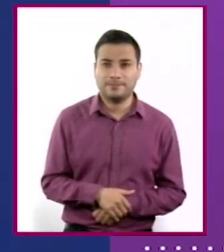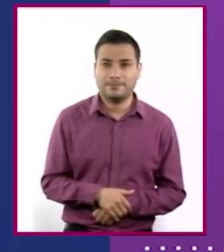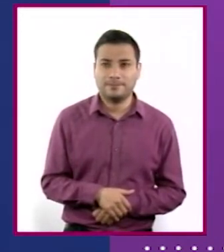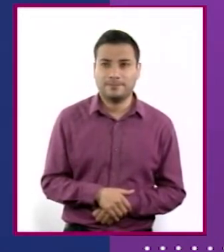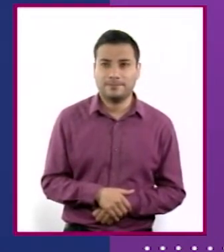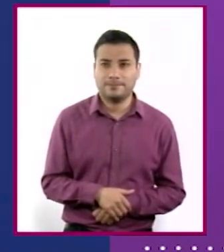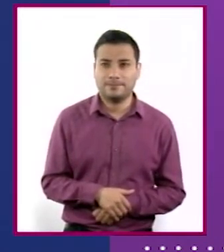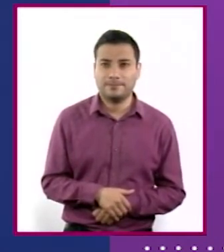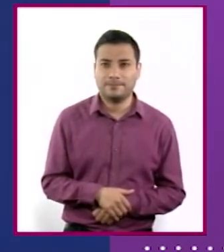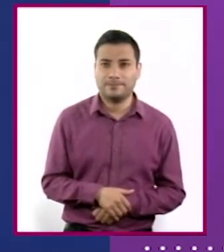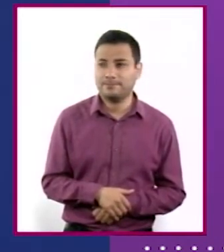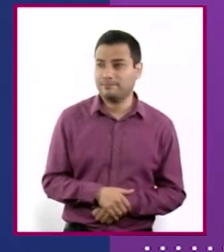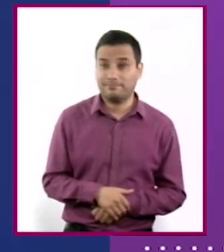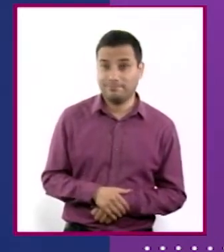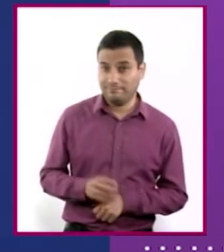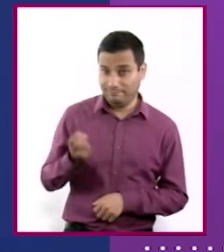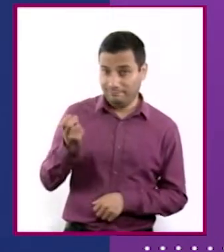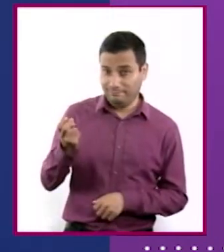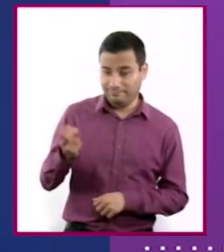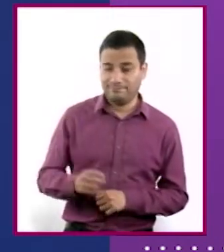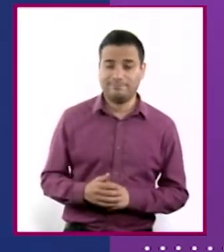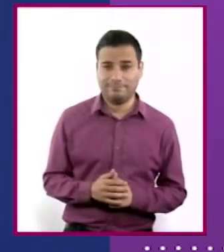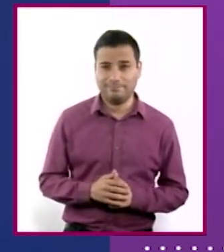when y finally.